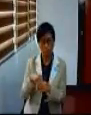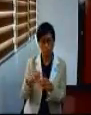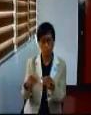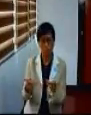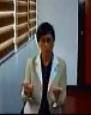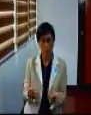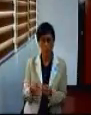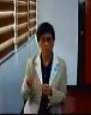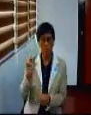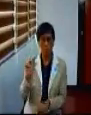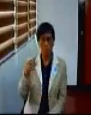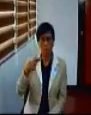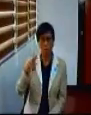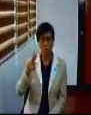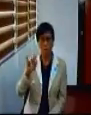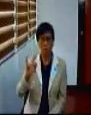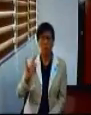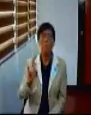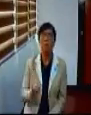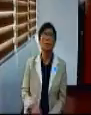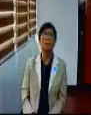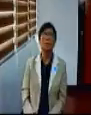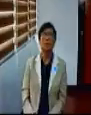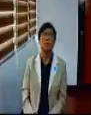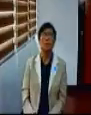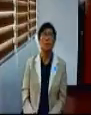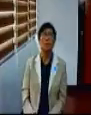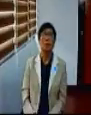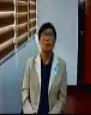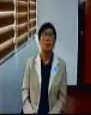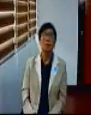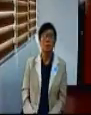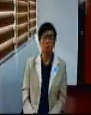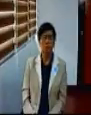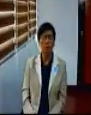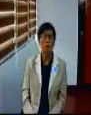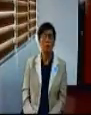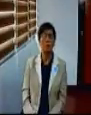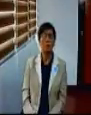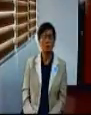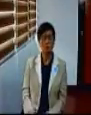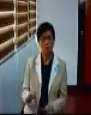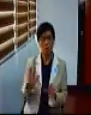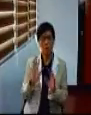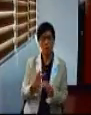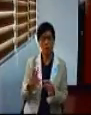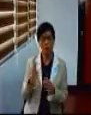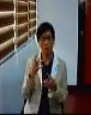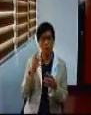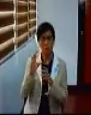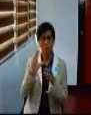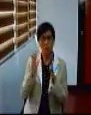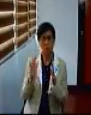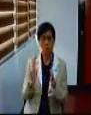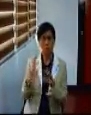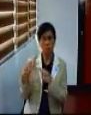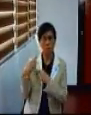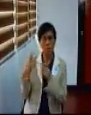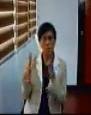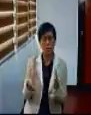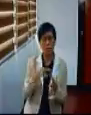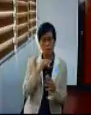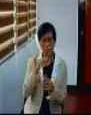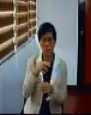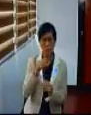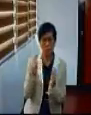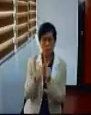NHRI? Okay. Sorry, I missed that. So it's when the respondents are not within the jurisdiction of the NHRI.